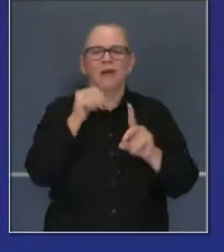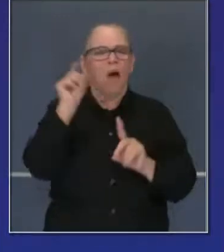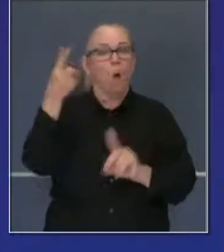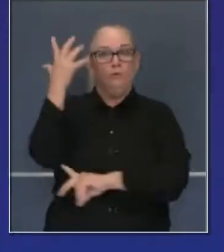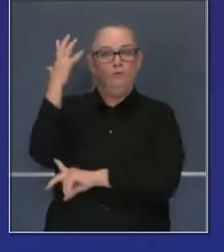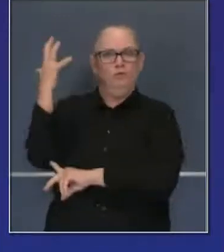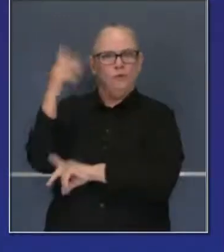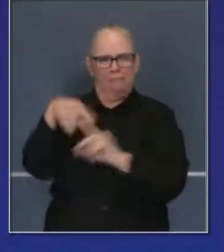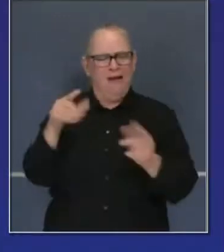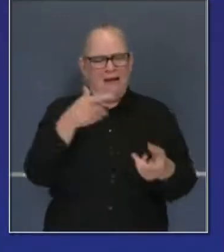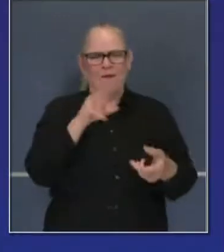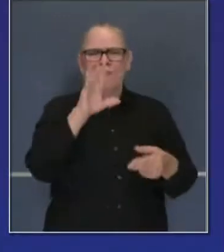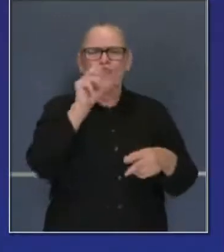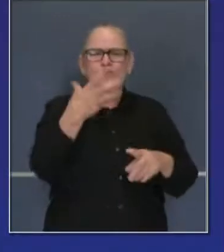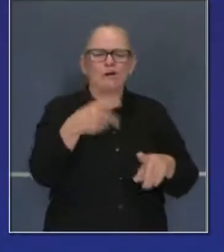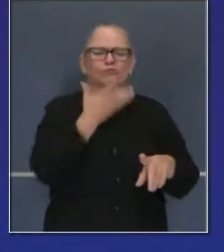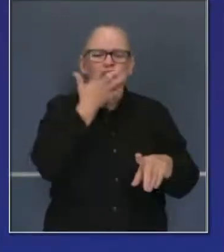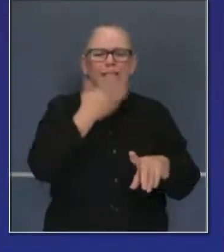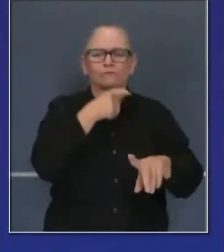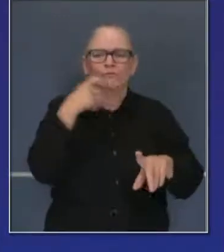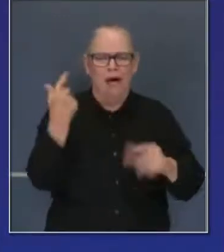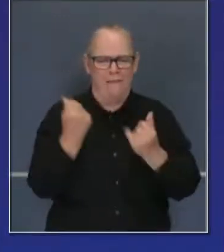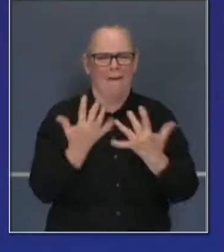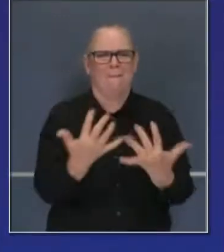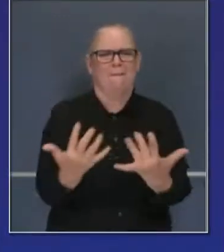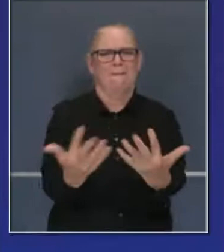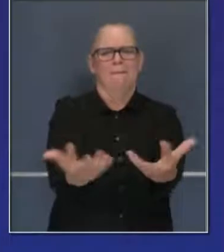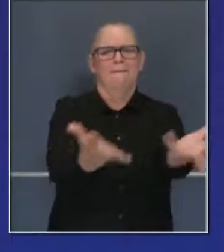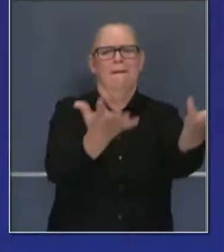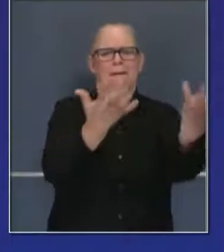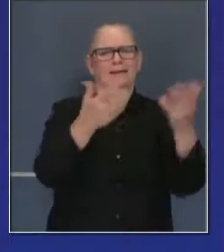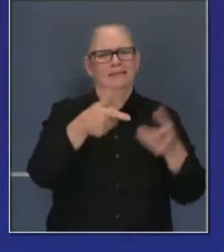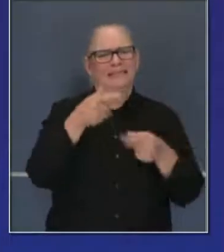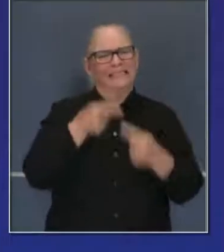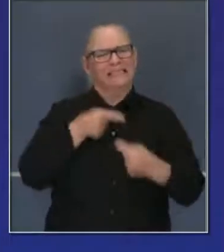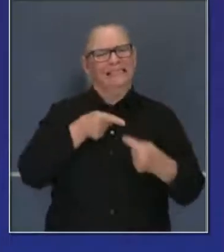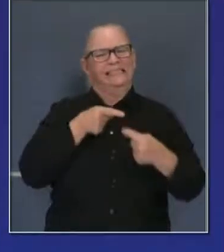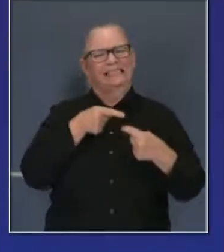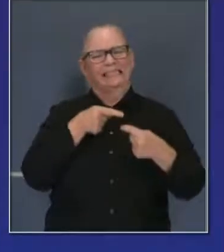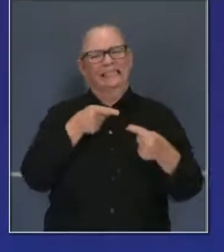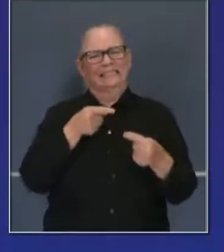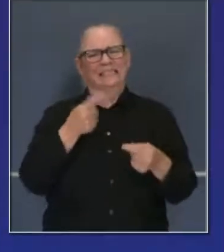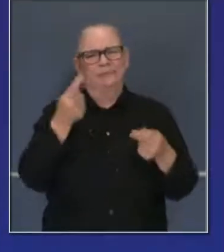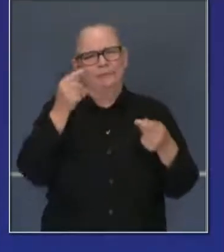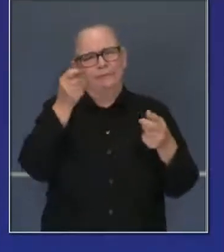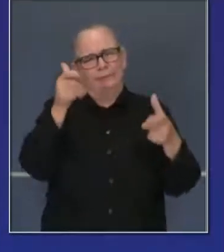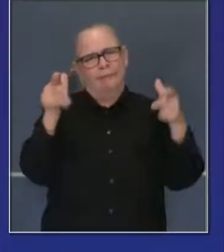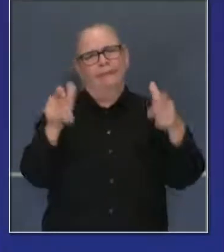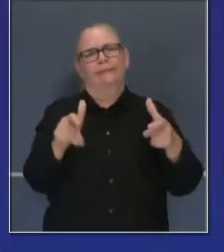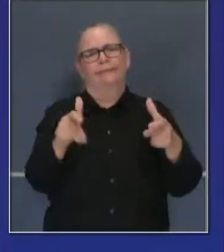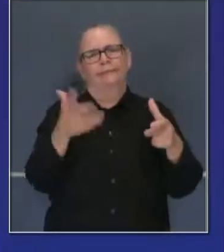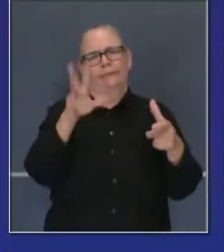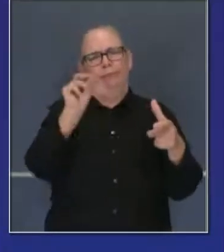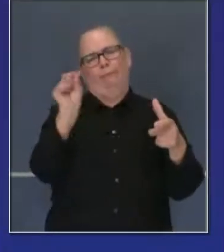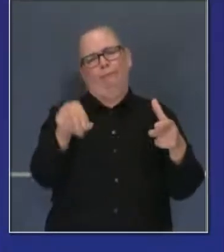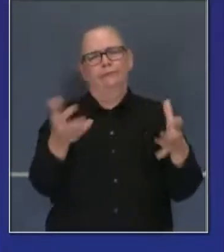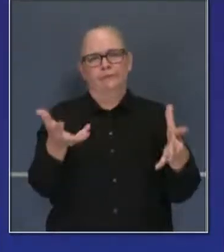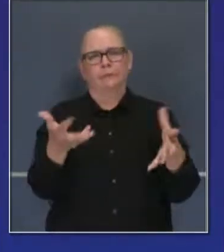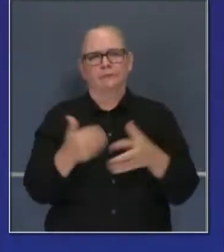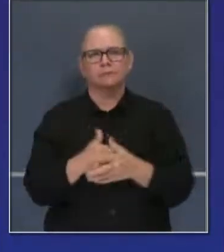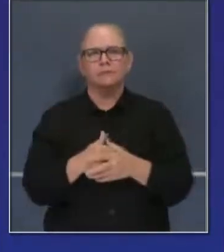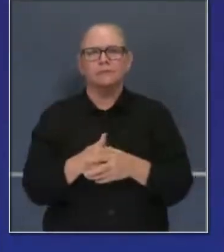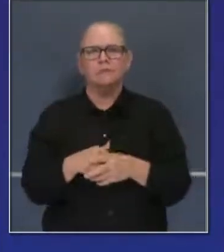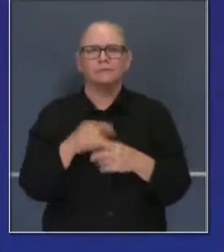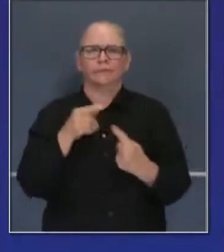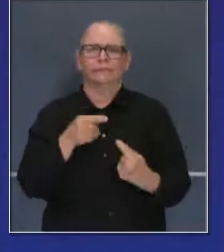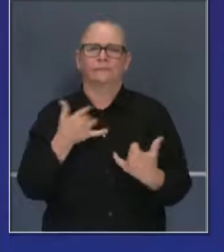nonetheless, the containment's been stubborn, a little bit of progress, but you can see that acreage growth has been rather substantial. Another area